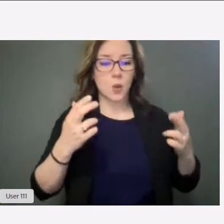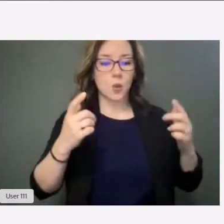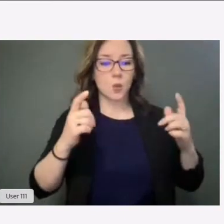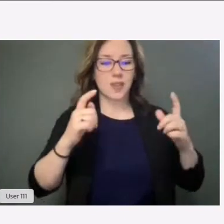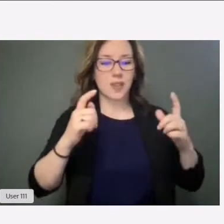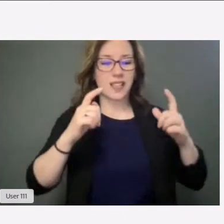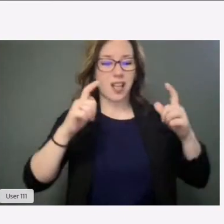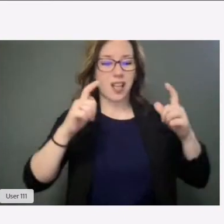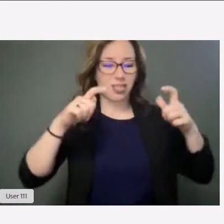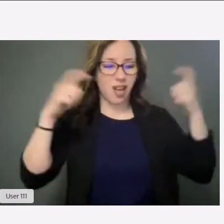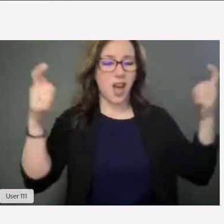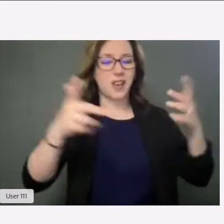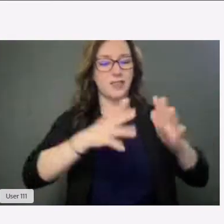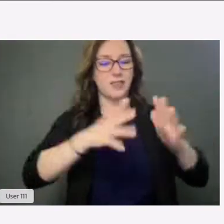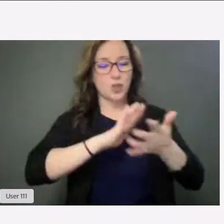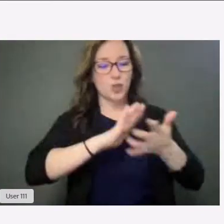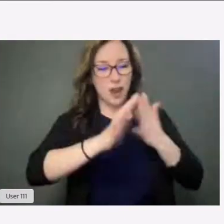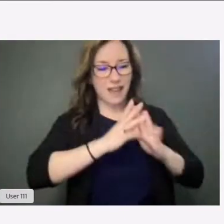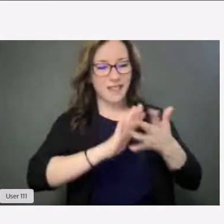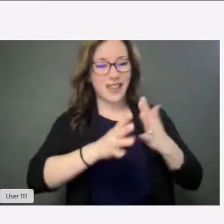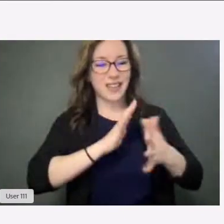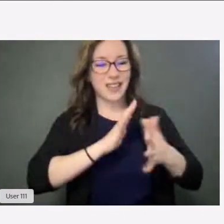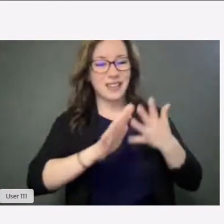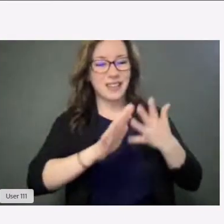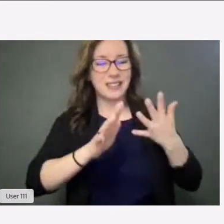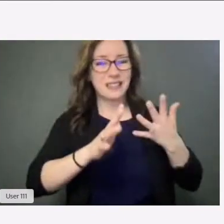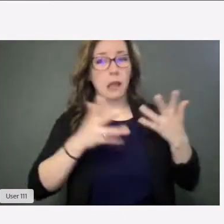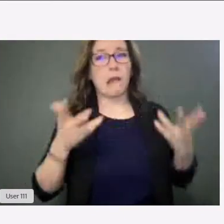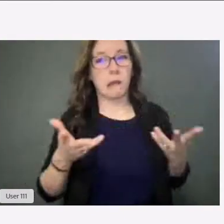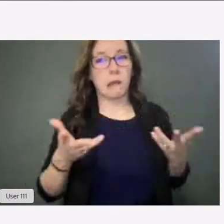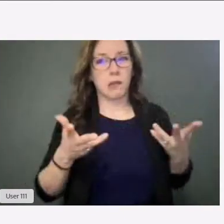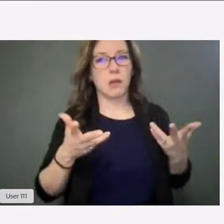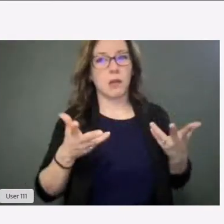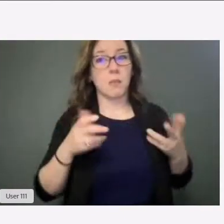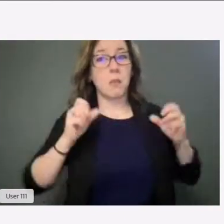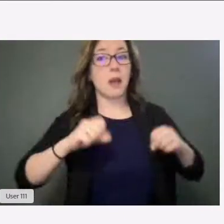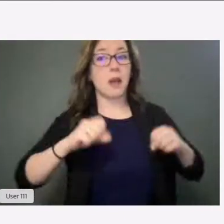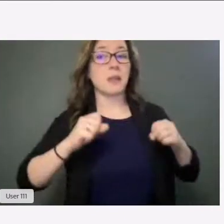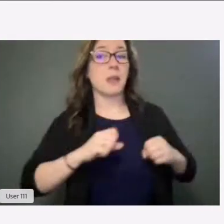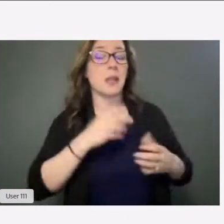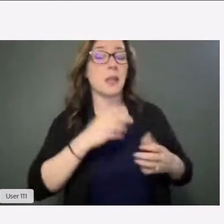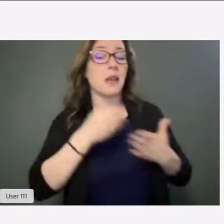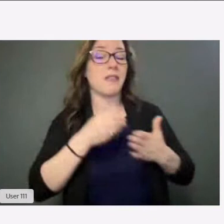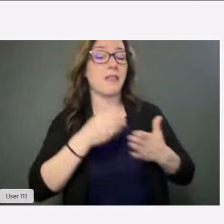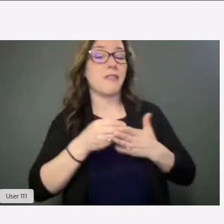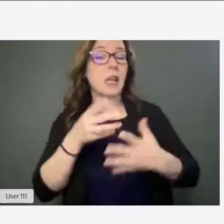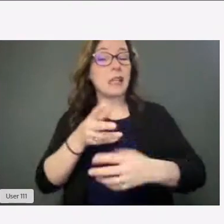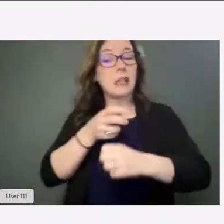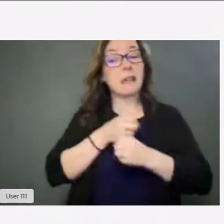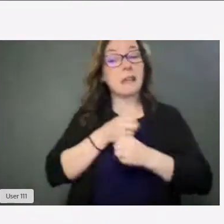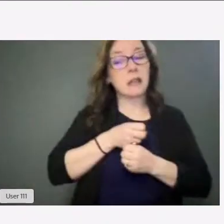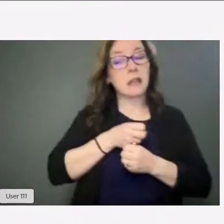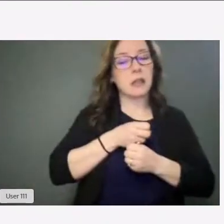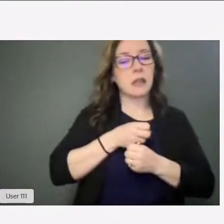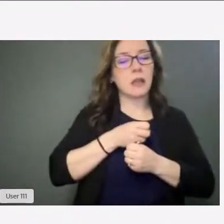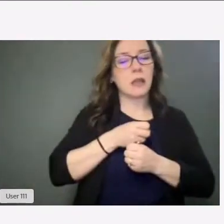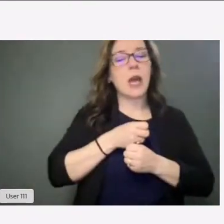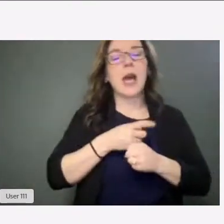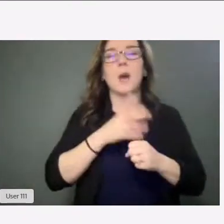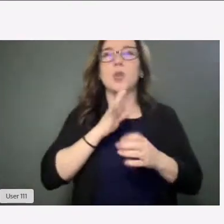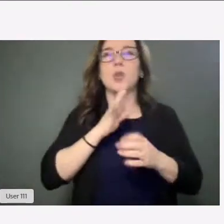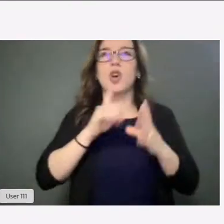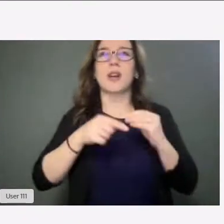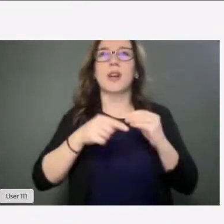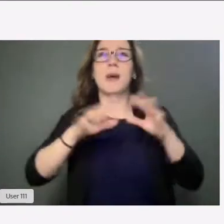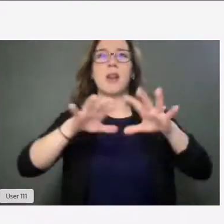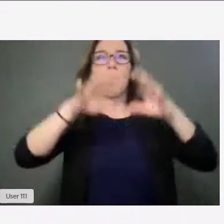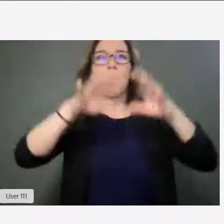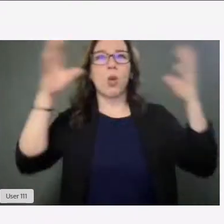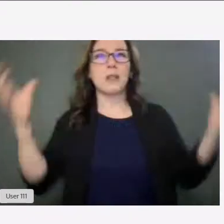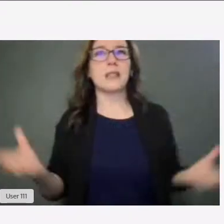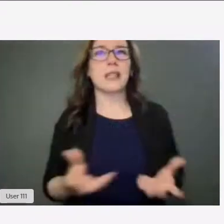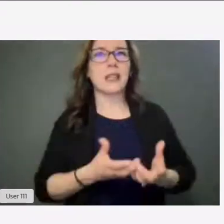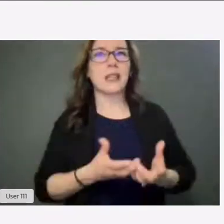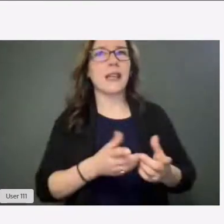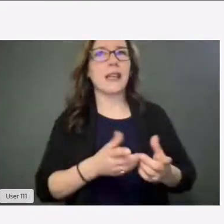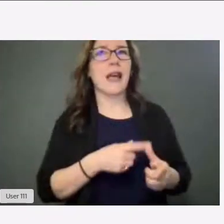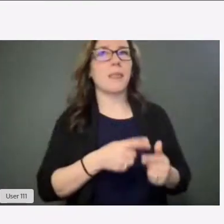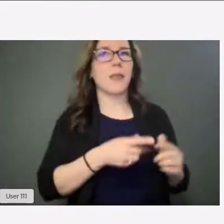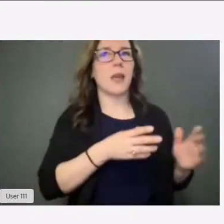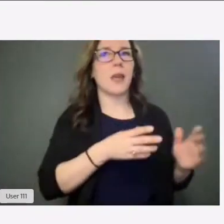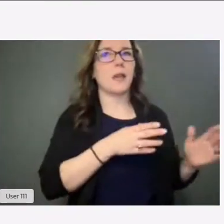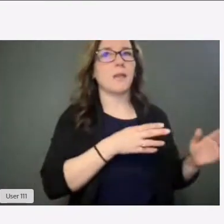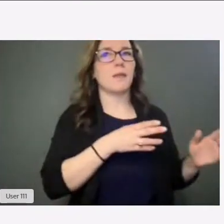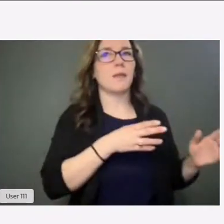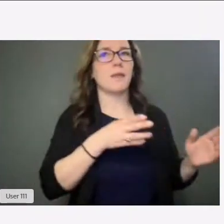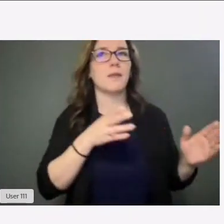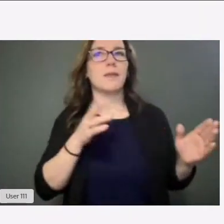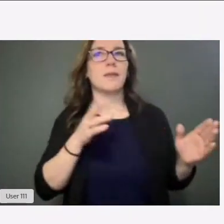traffic increase the possibility of funding? Let me talk about this one a little bit holistically, Ginny, then I'm going to hand it back to you for sort of, you know, the